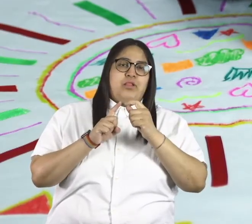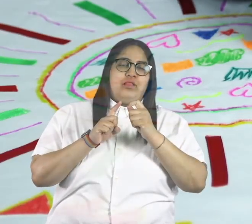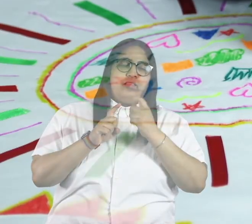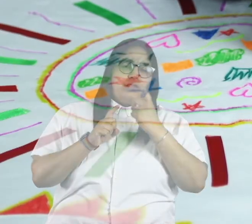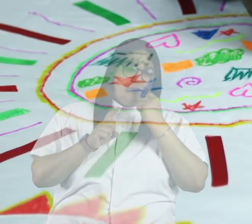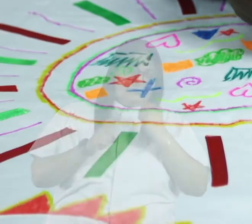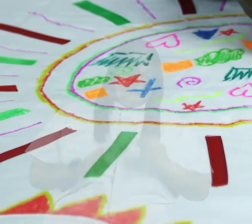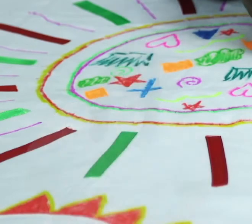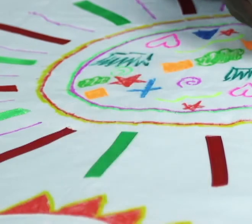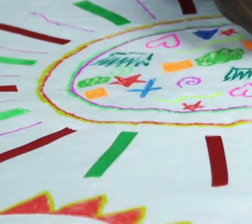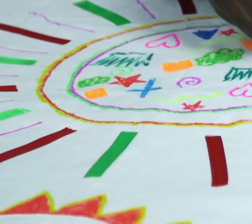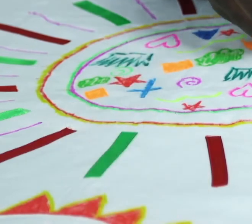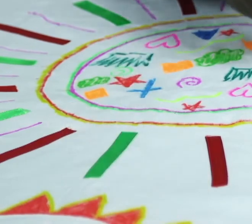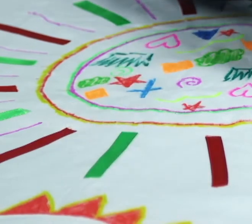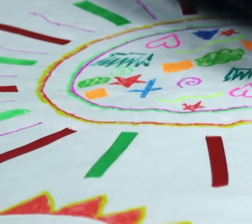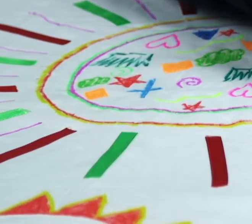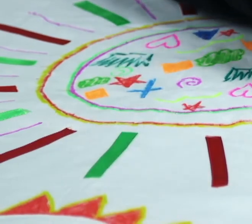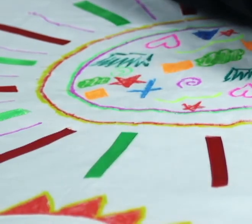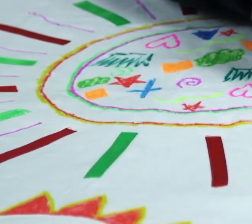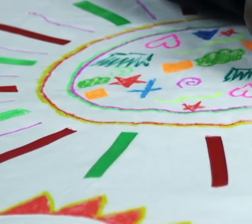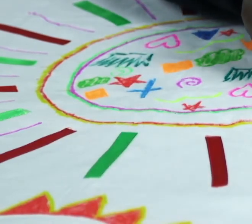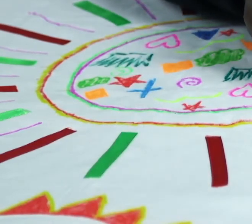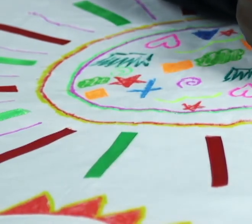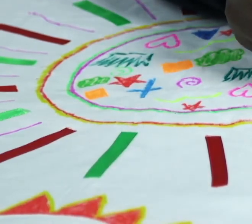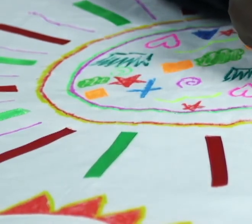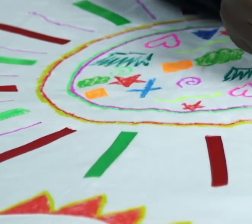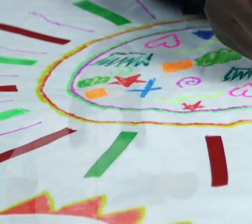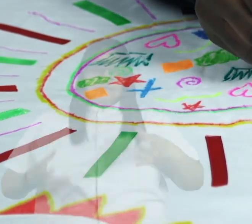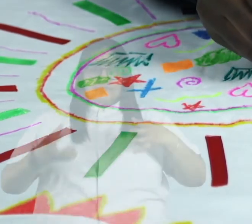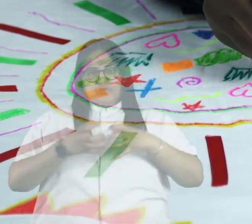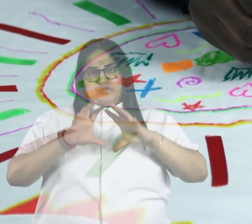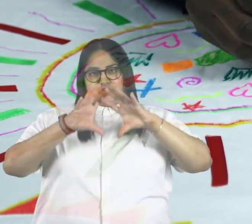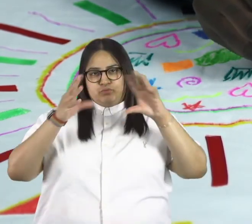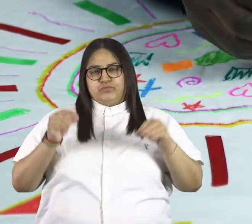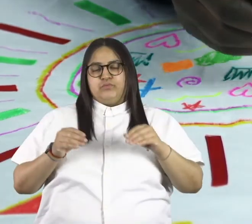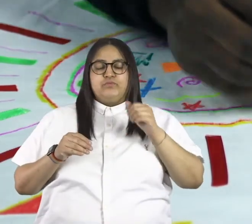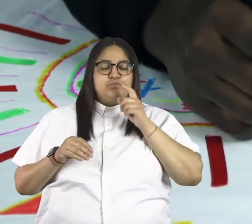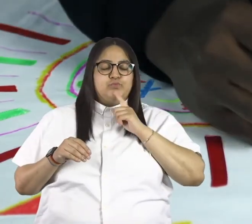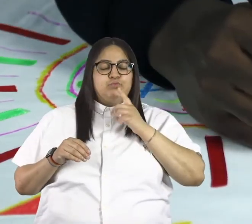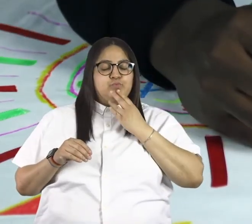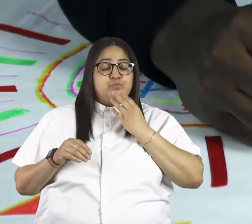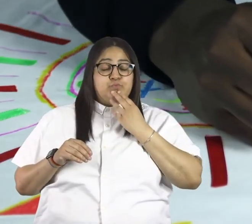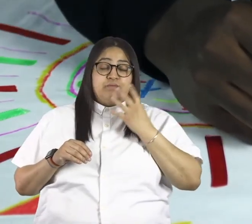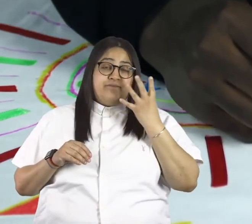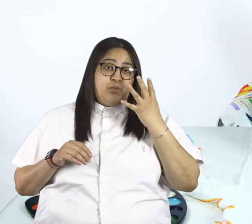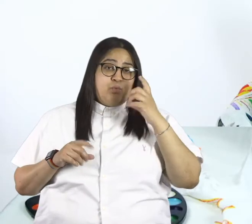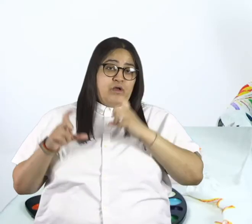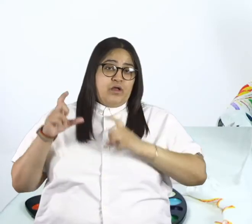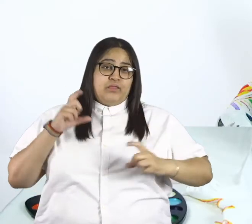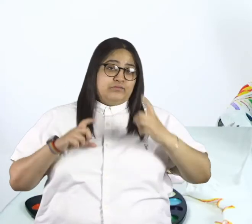So in total you'd be using 4 colours instead of 2 like what I'm using.